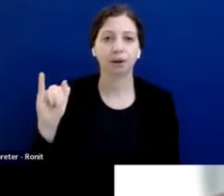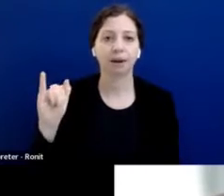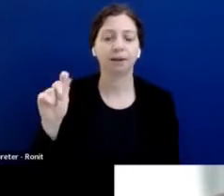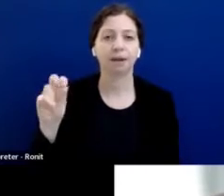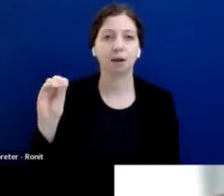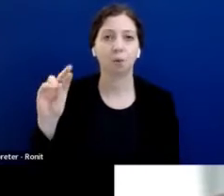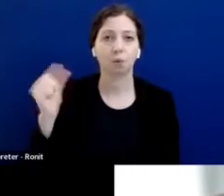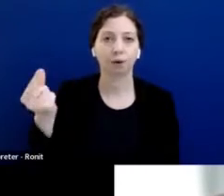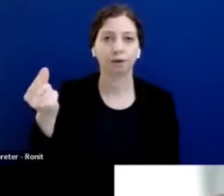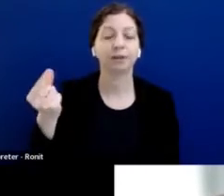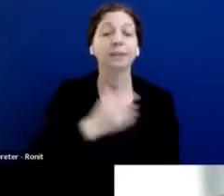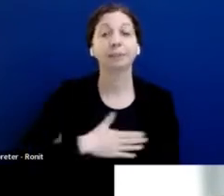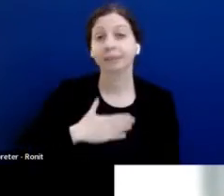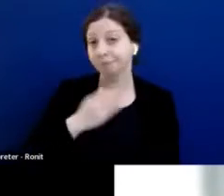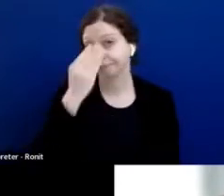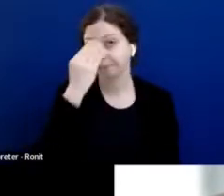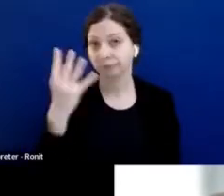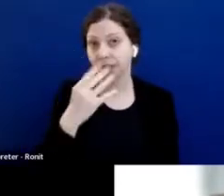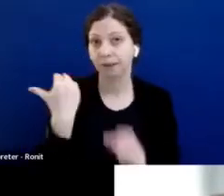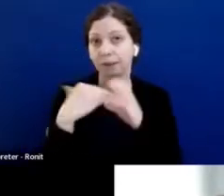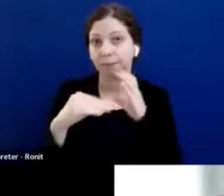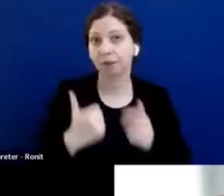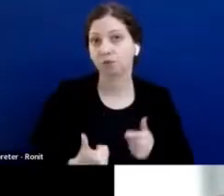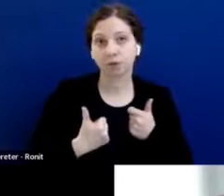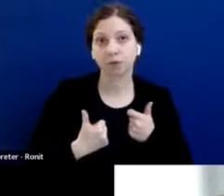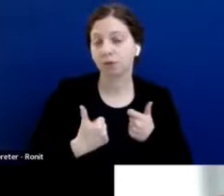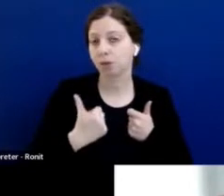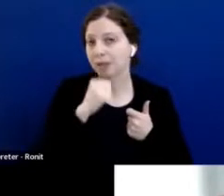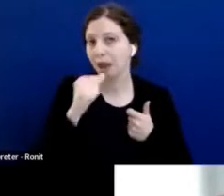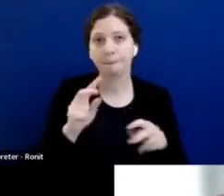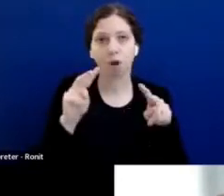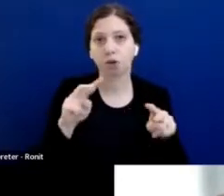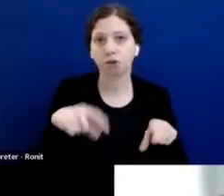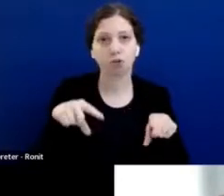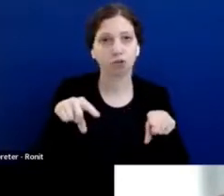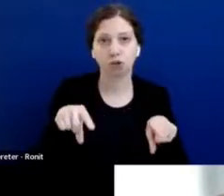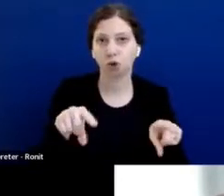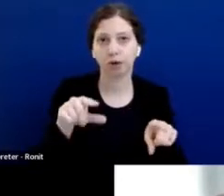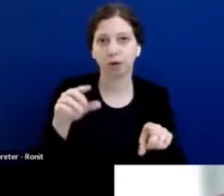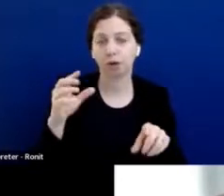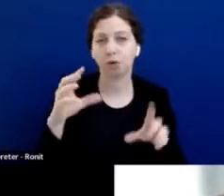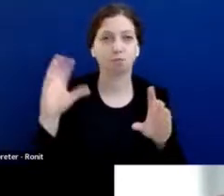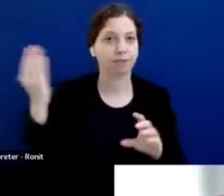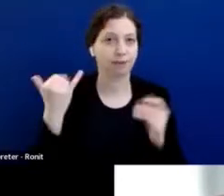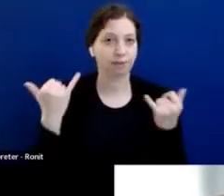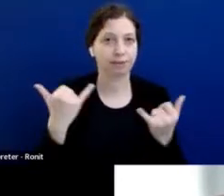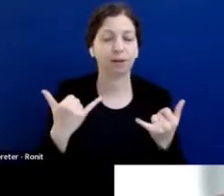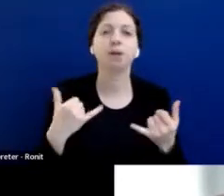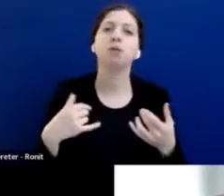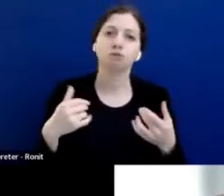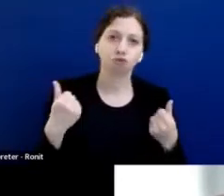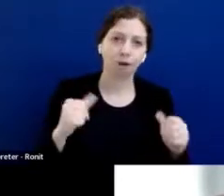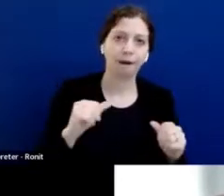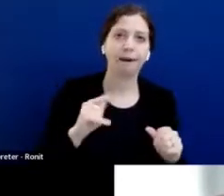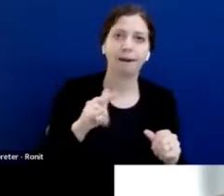TARC@hsri.org. Please note, this email address will not be monitored during the webinar. So try the live chat, and if